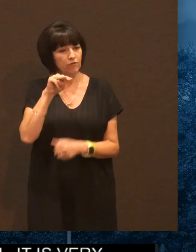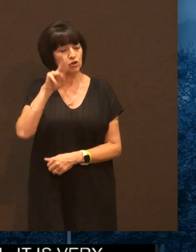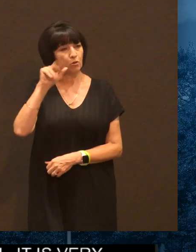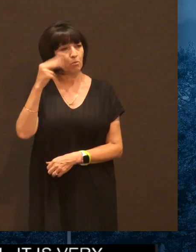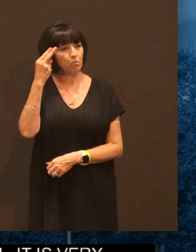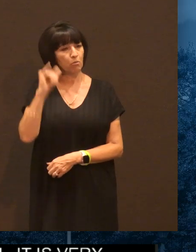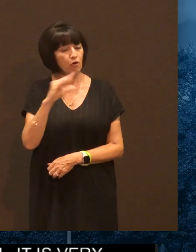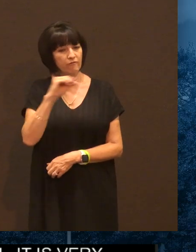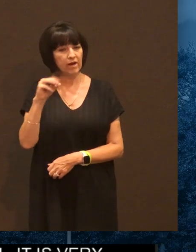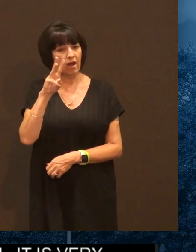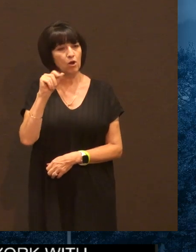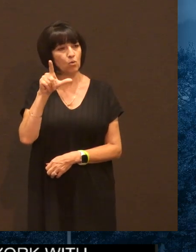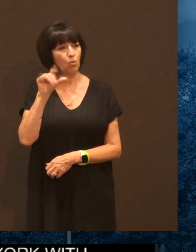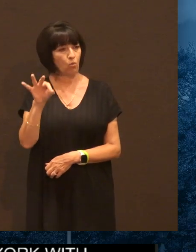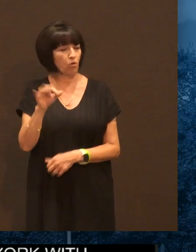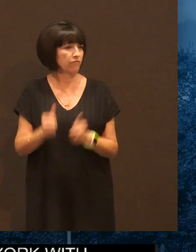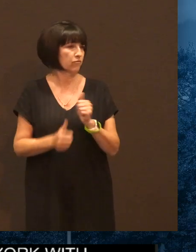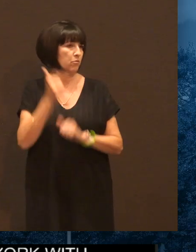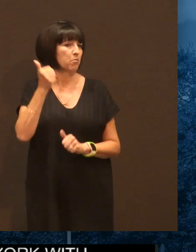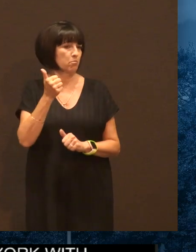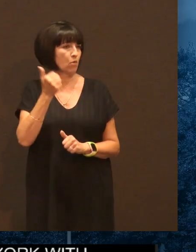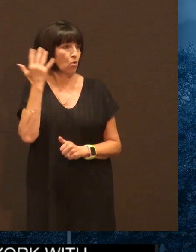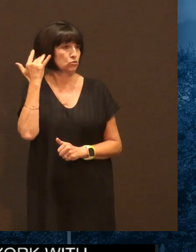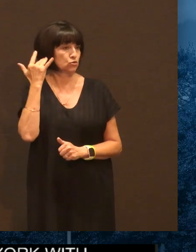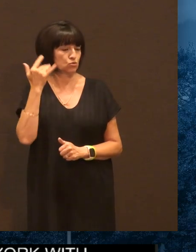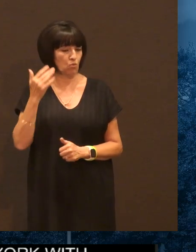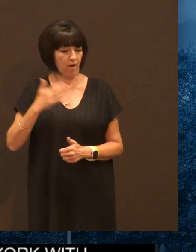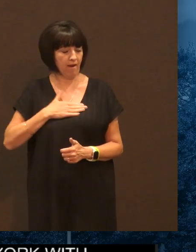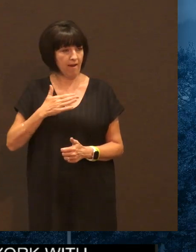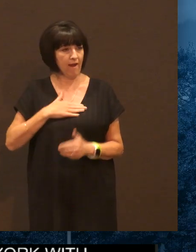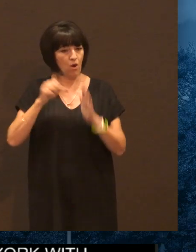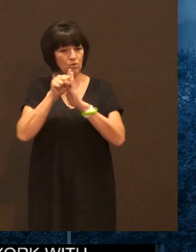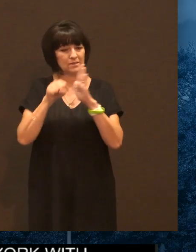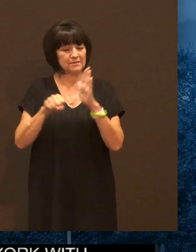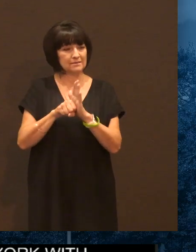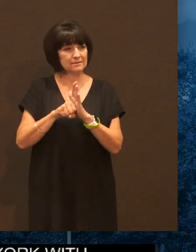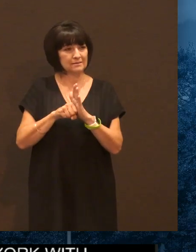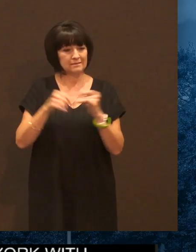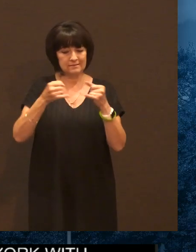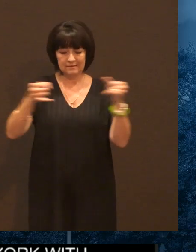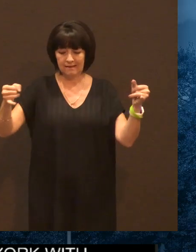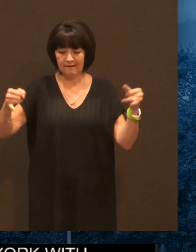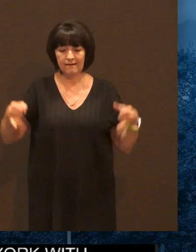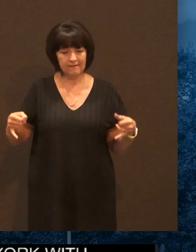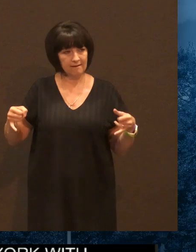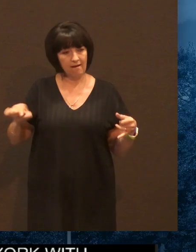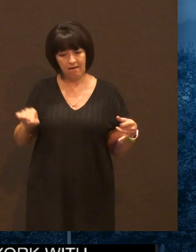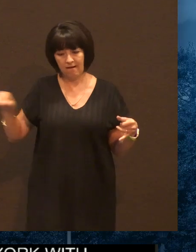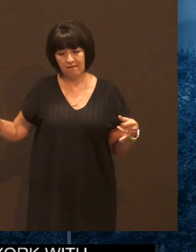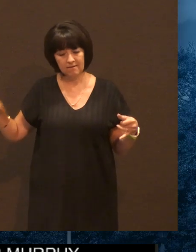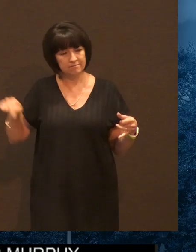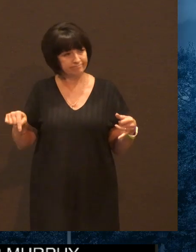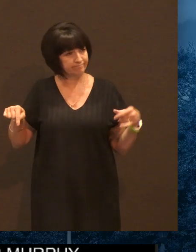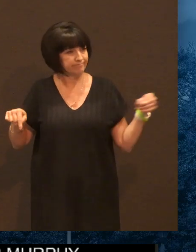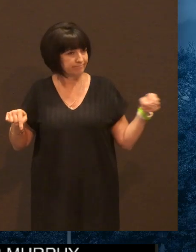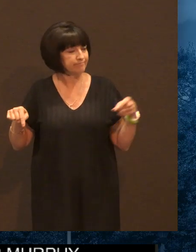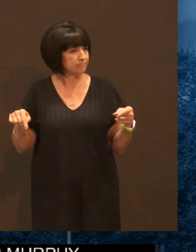the most. They border on us. I talked to Governor Hogan from time to time, and we follow what they